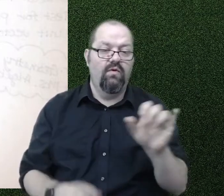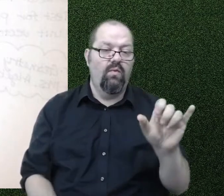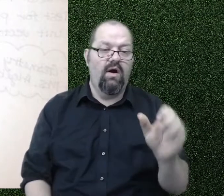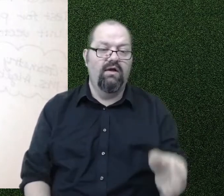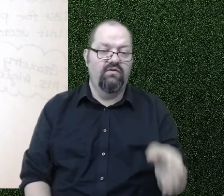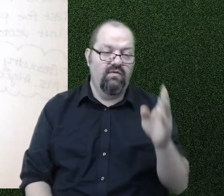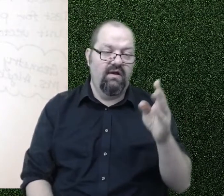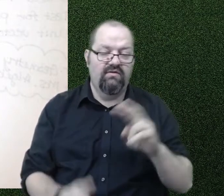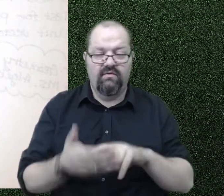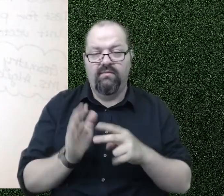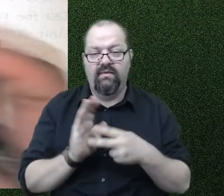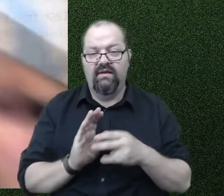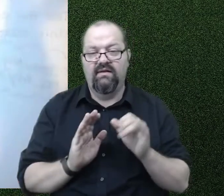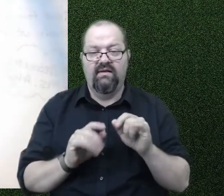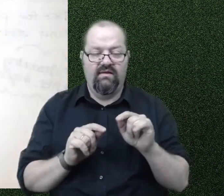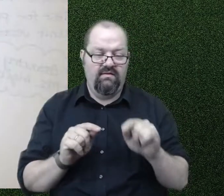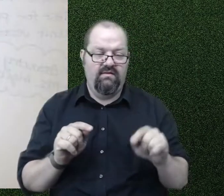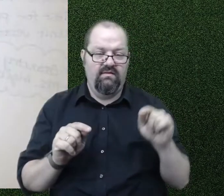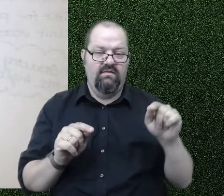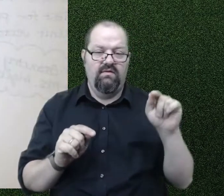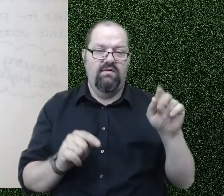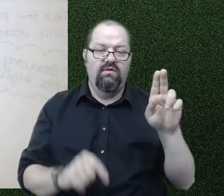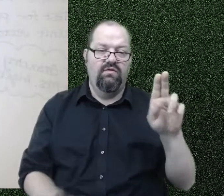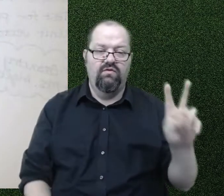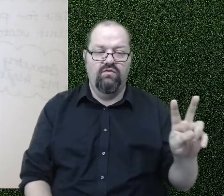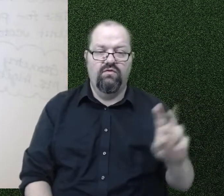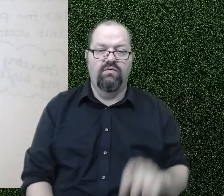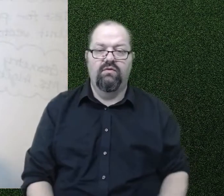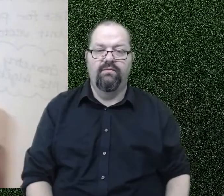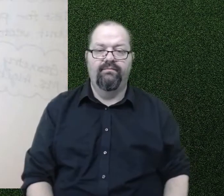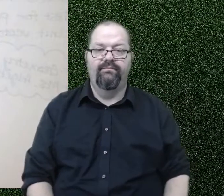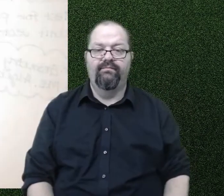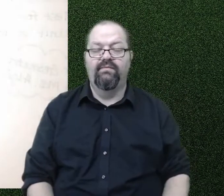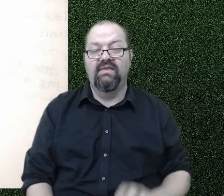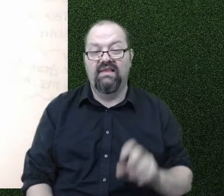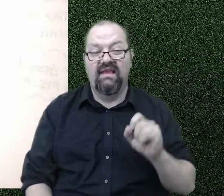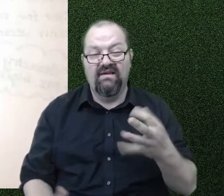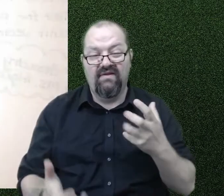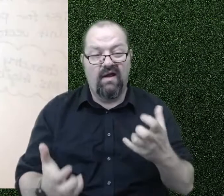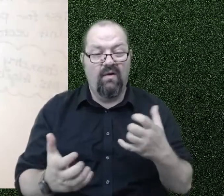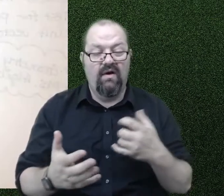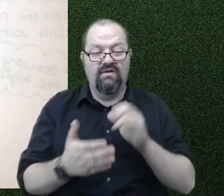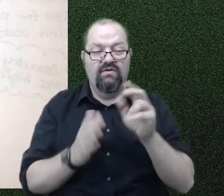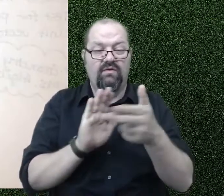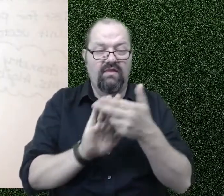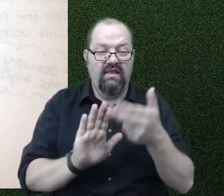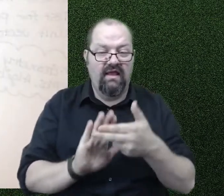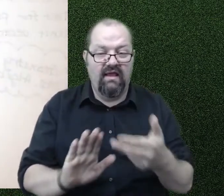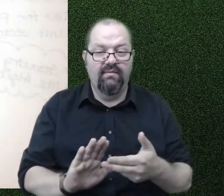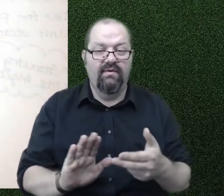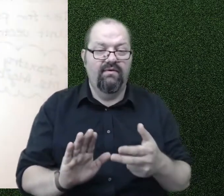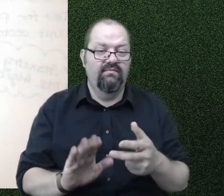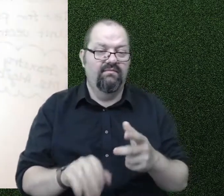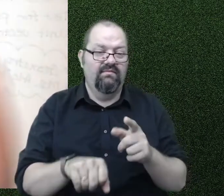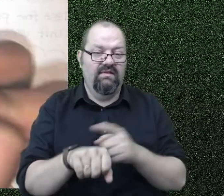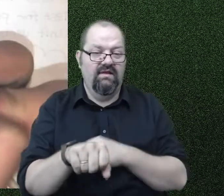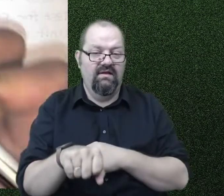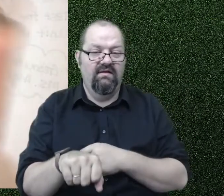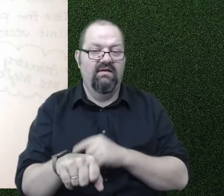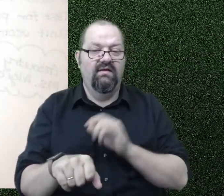So this tick mark would be u2. Or if I want to label side lengths, this is